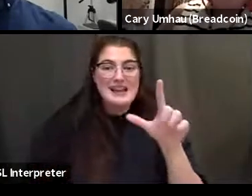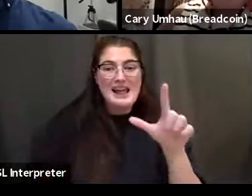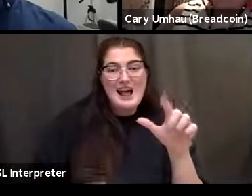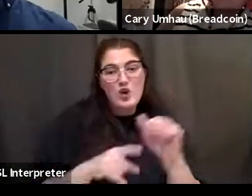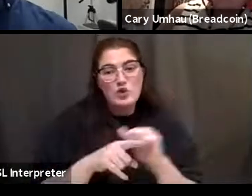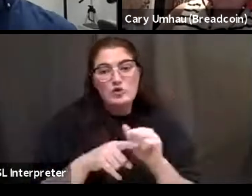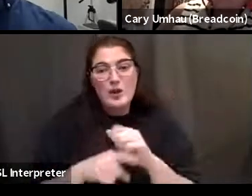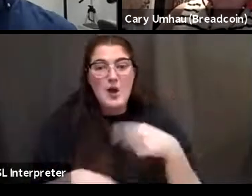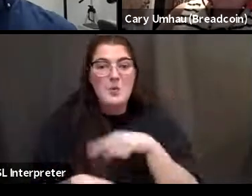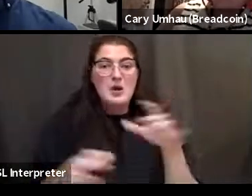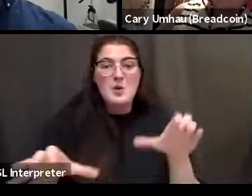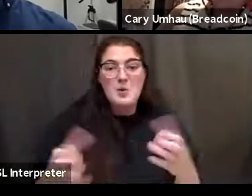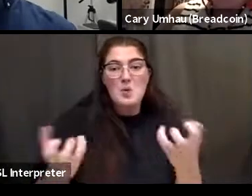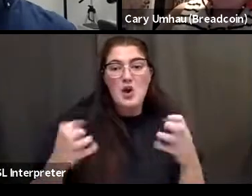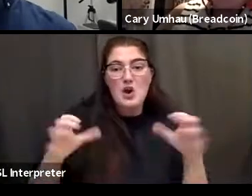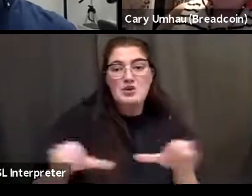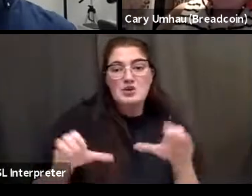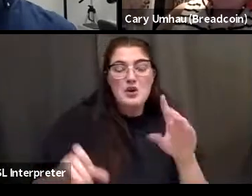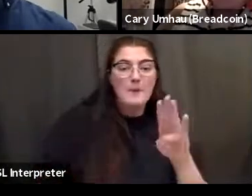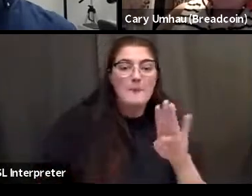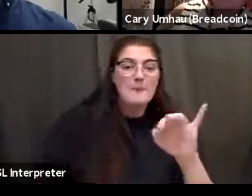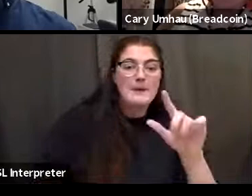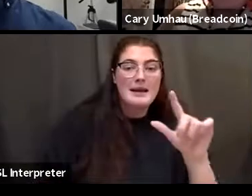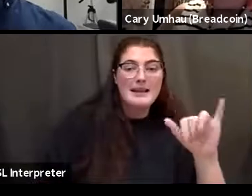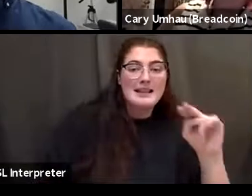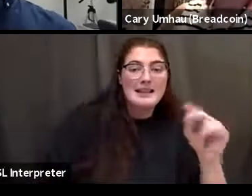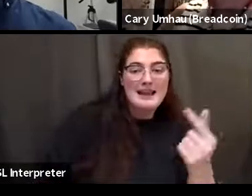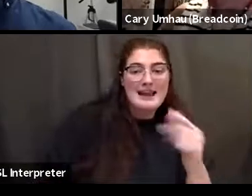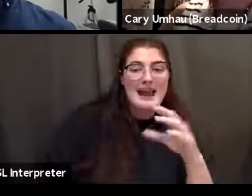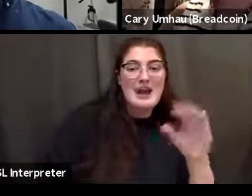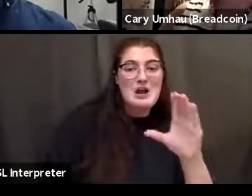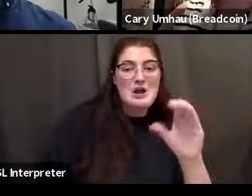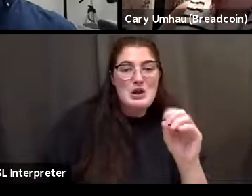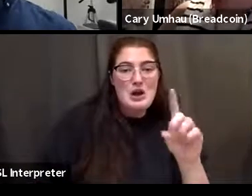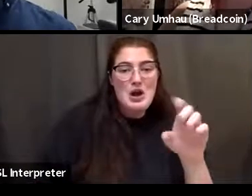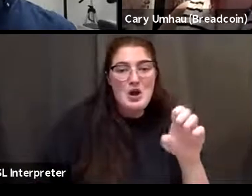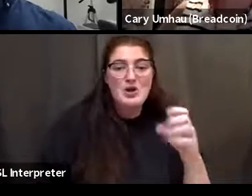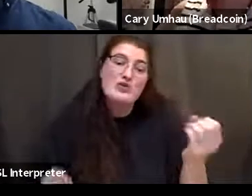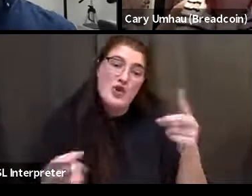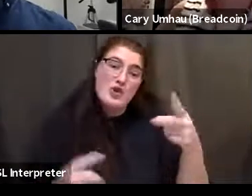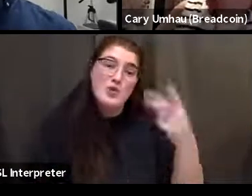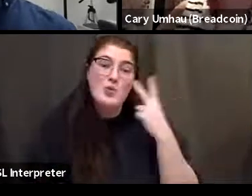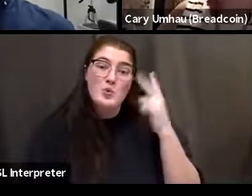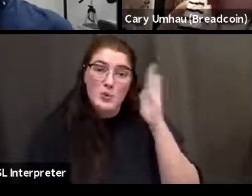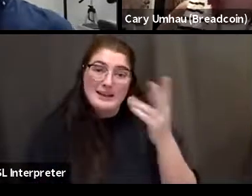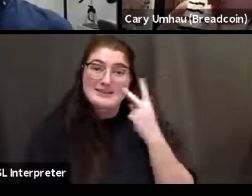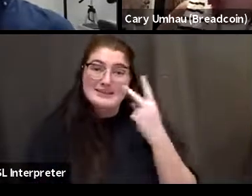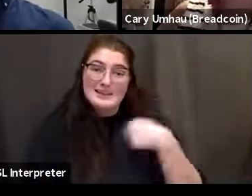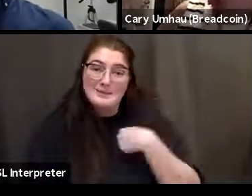and code. Now I'm telling you, it's money in that. So, you'll see me again.